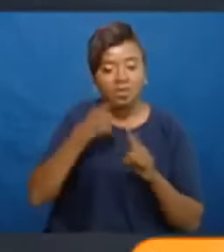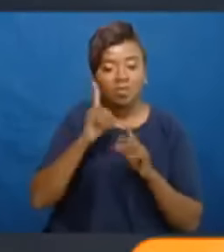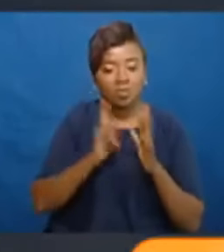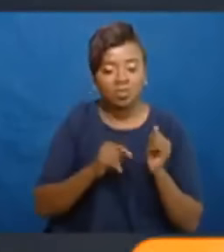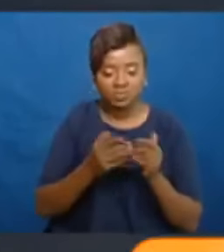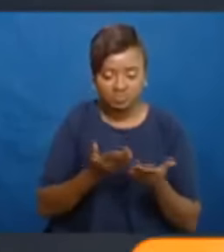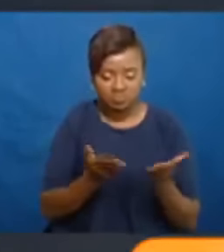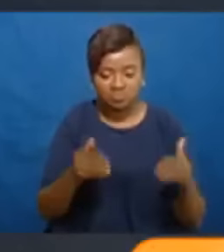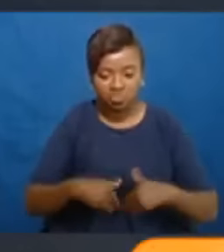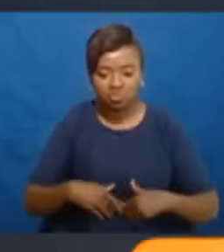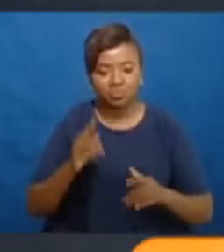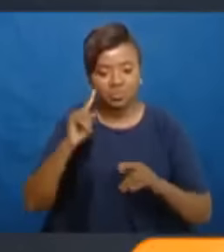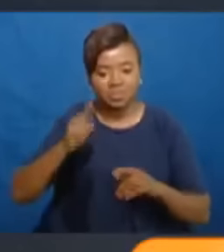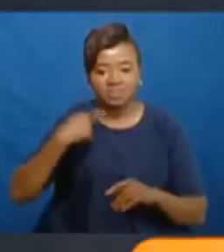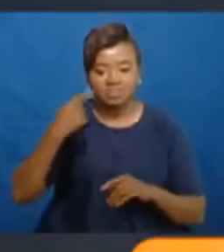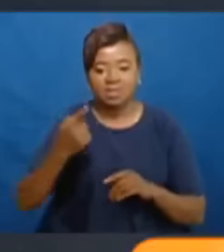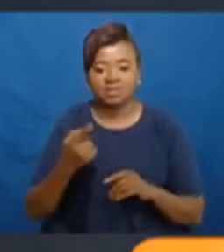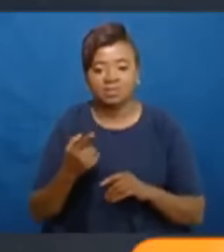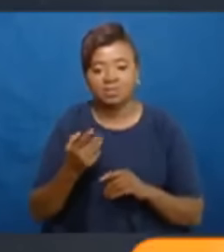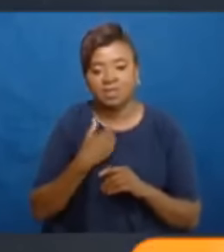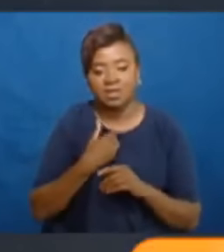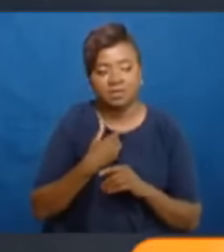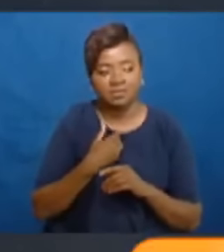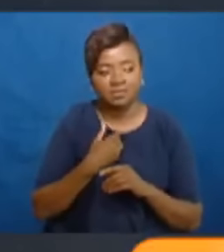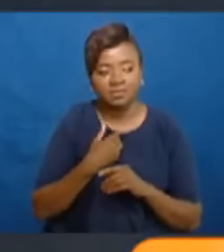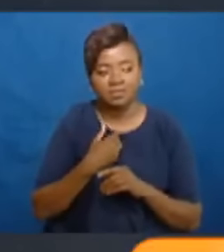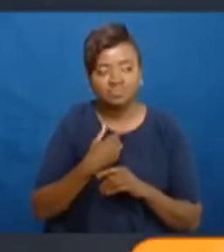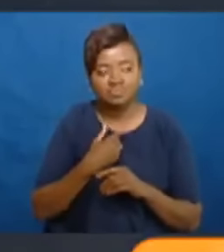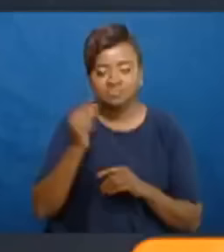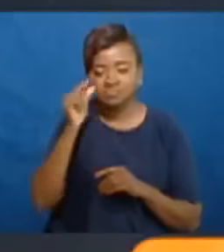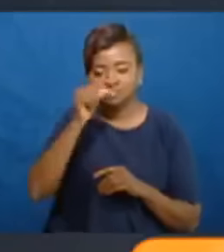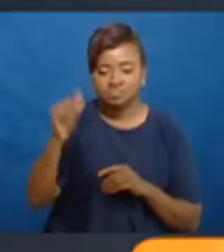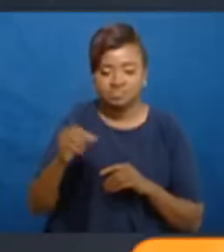of protesters fronted by the youth Gen Z.